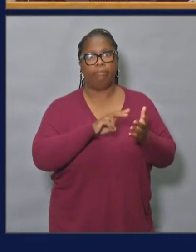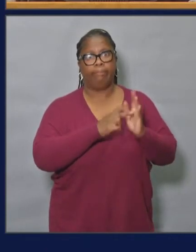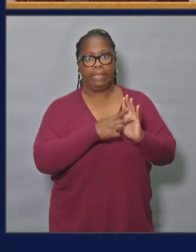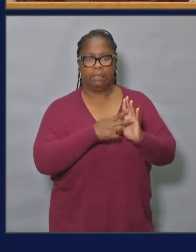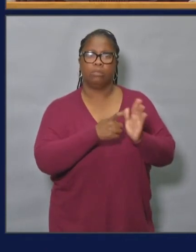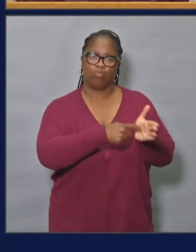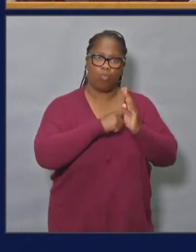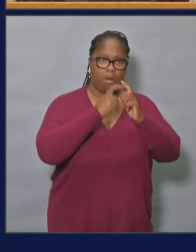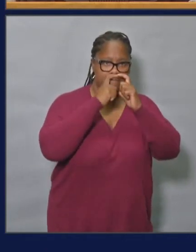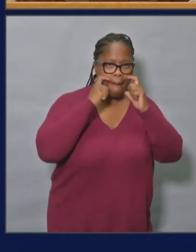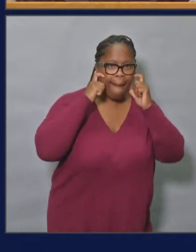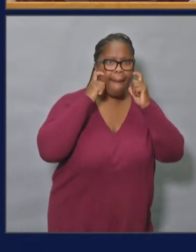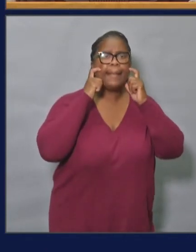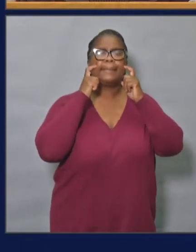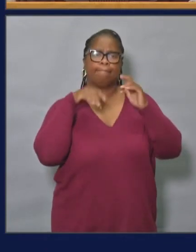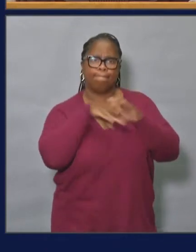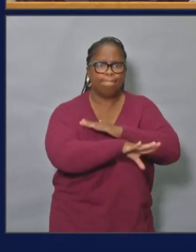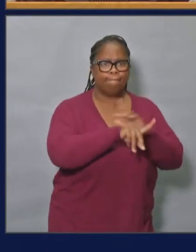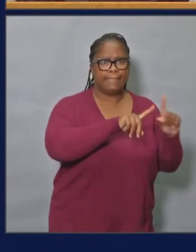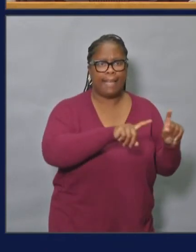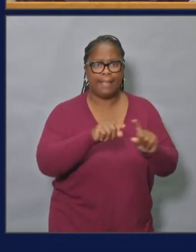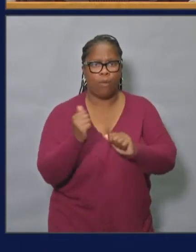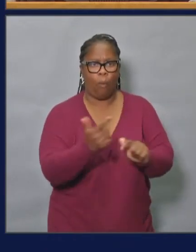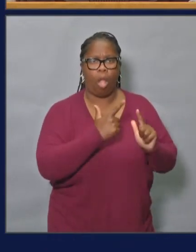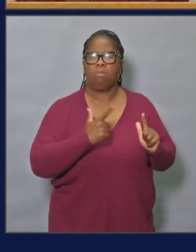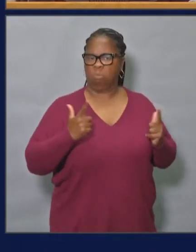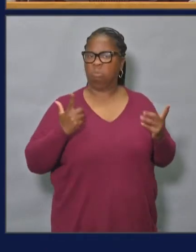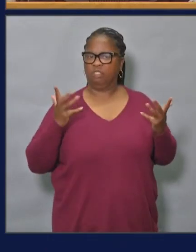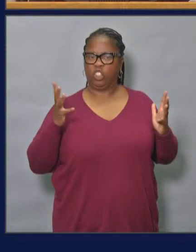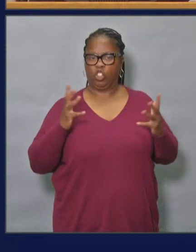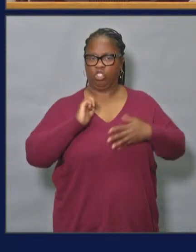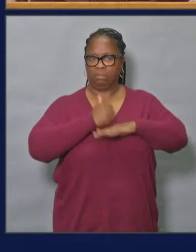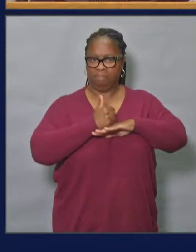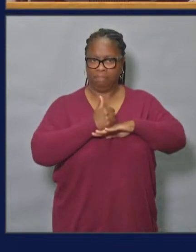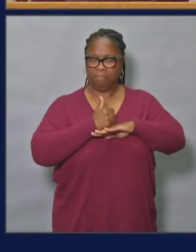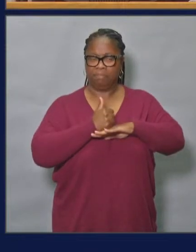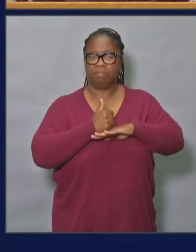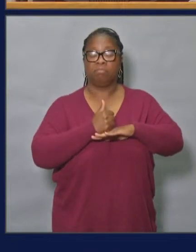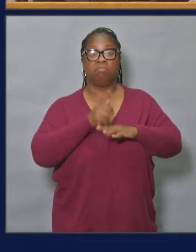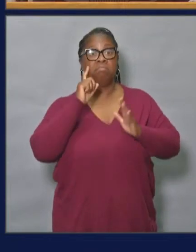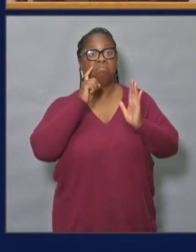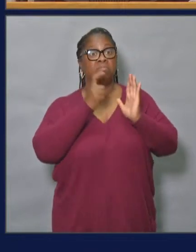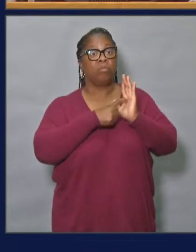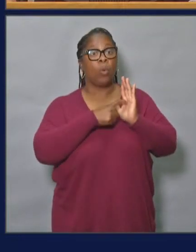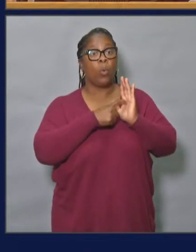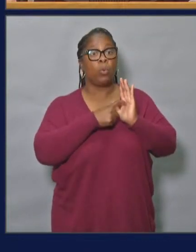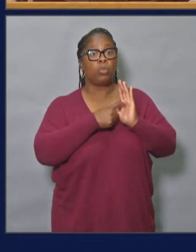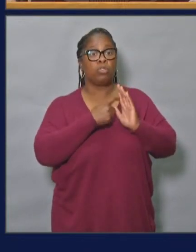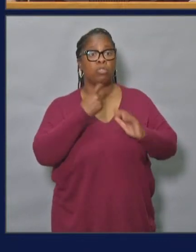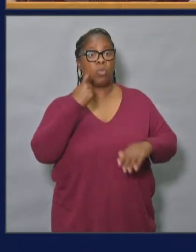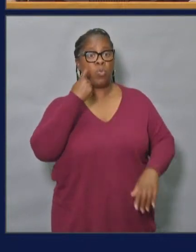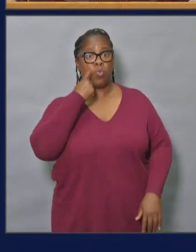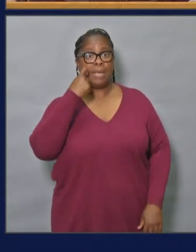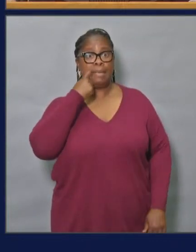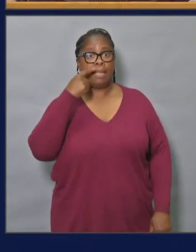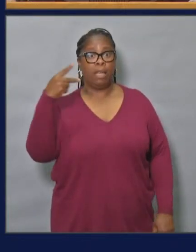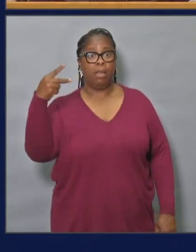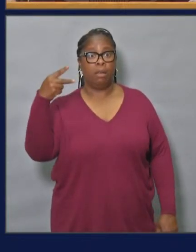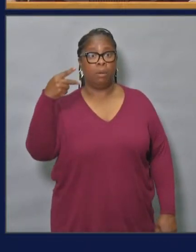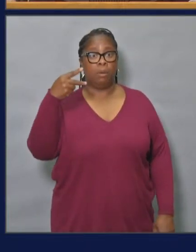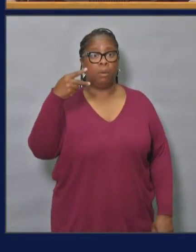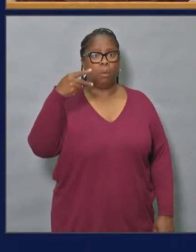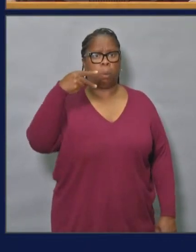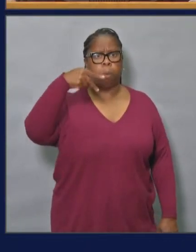site-wide testing. In interpreting the graph, please note that the very recent steep declines in the past